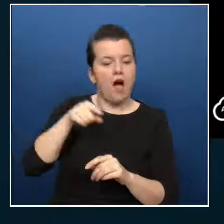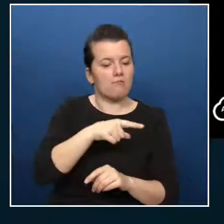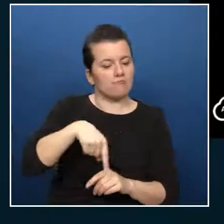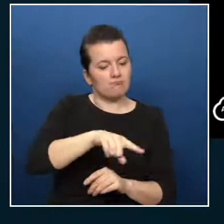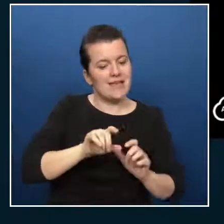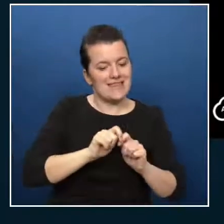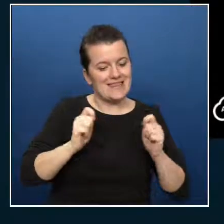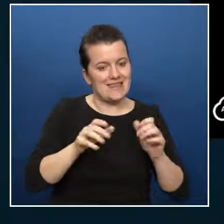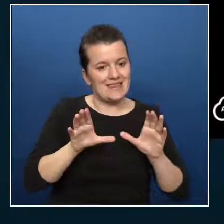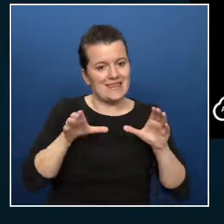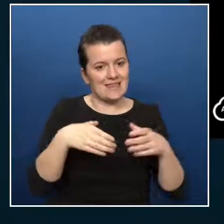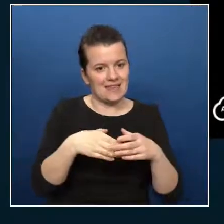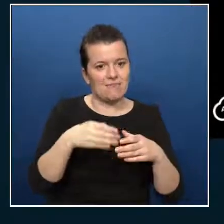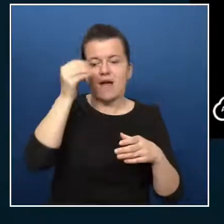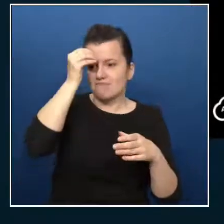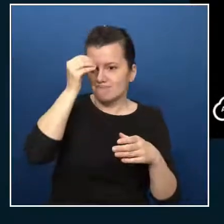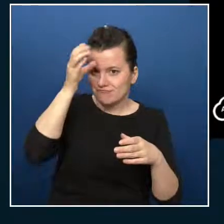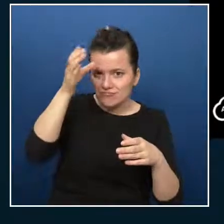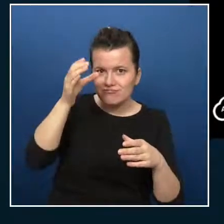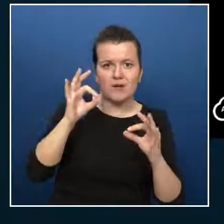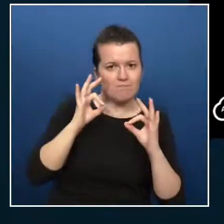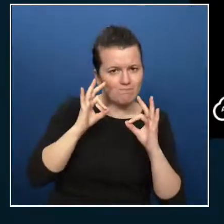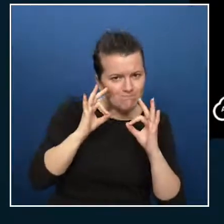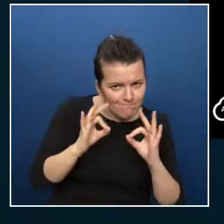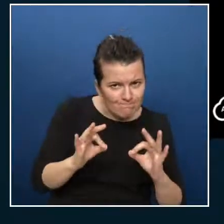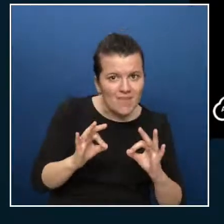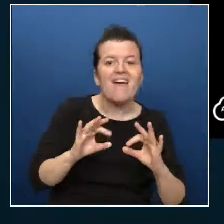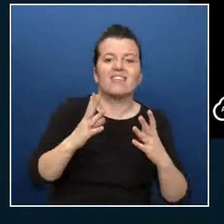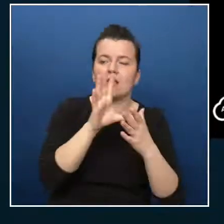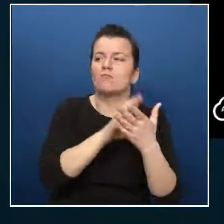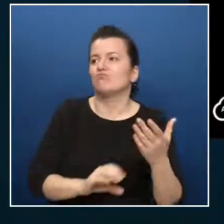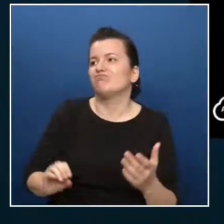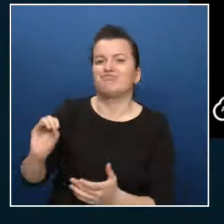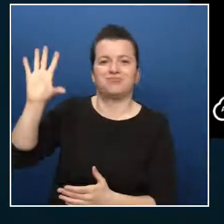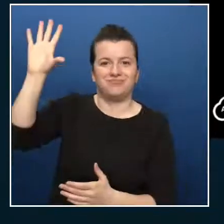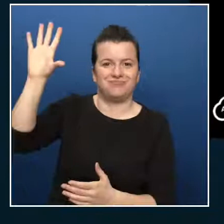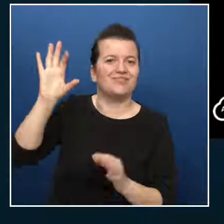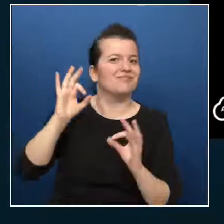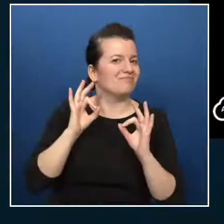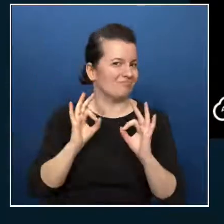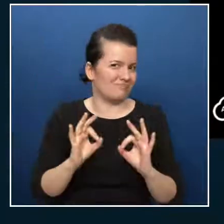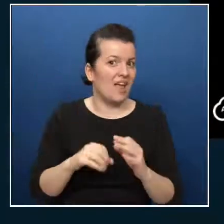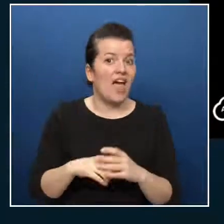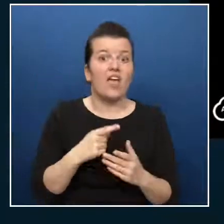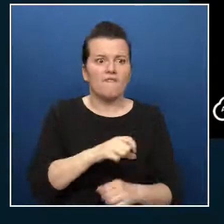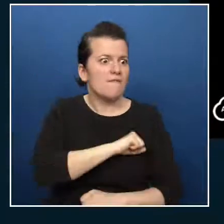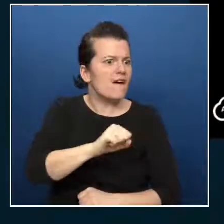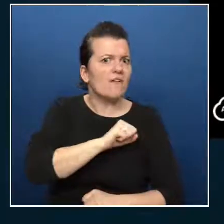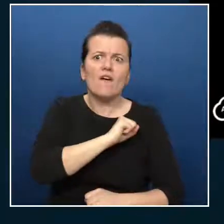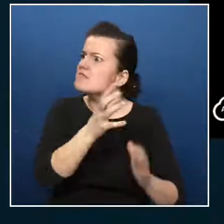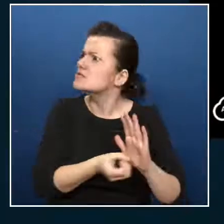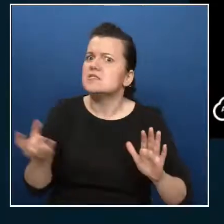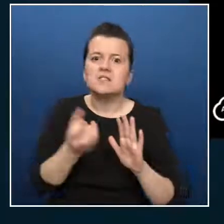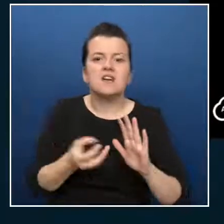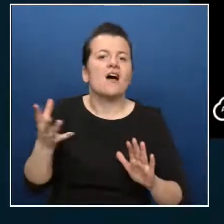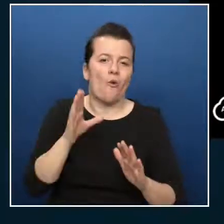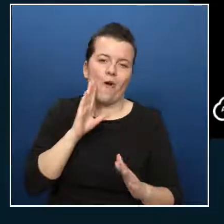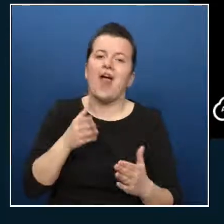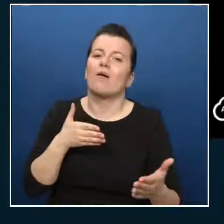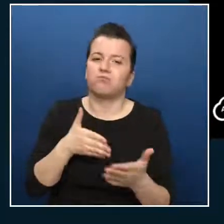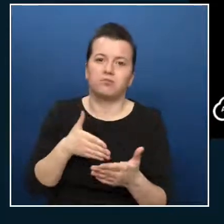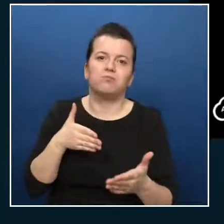rush doing that, because if you rush, you will suffer the consequences that it might affect